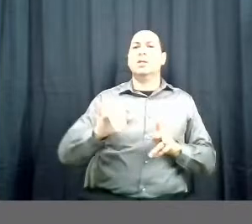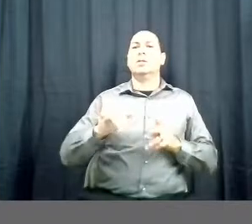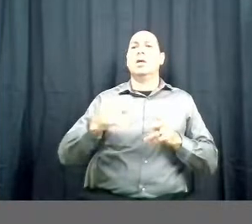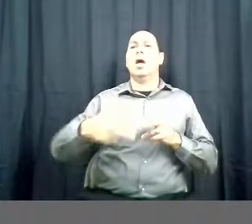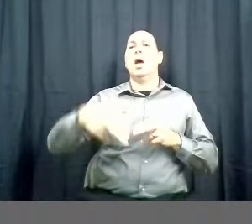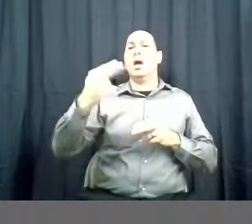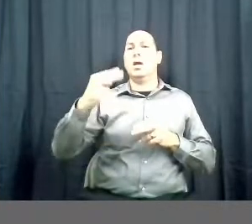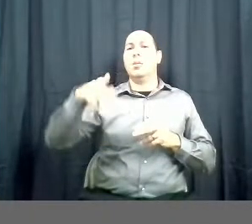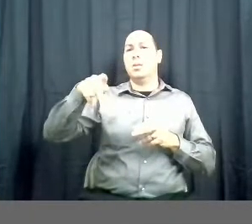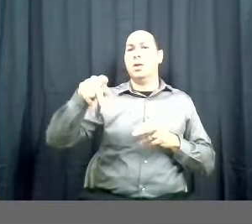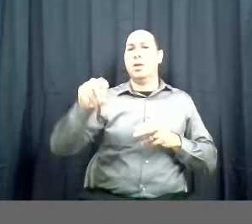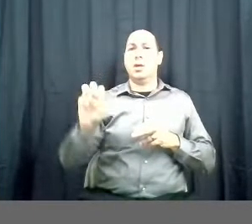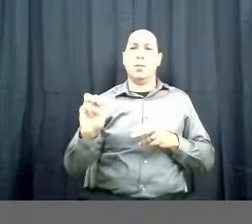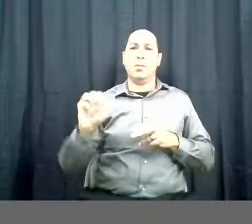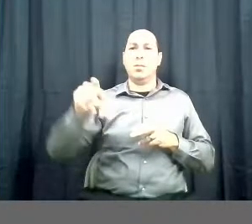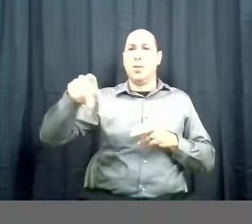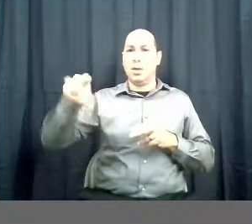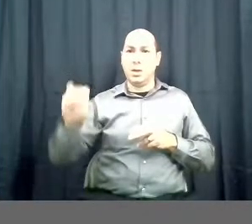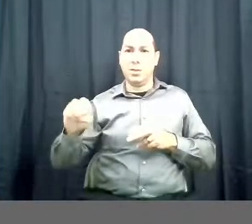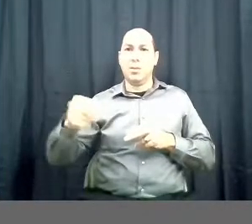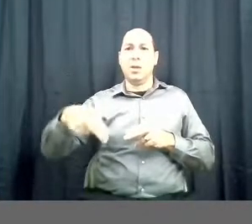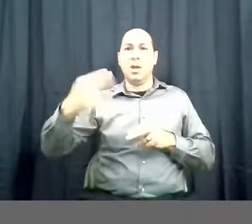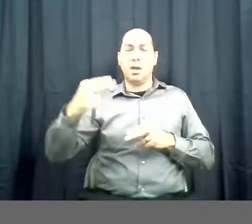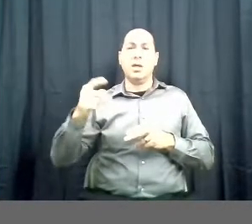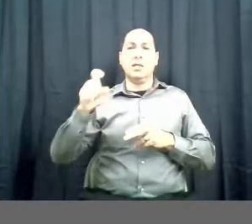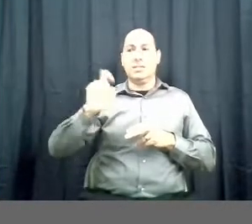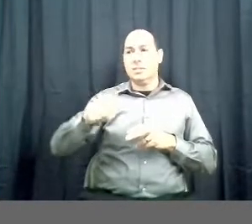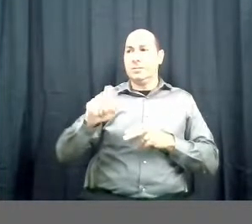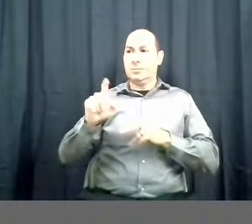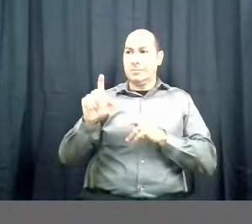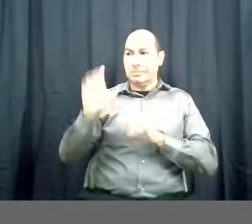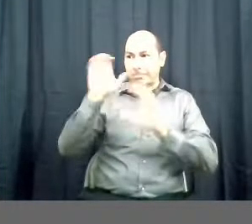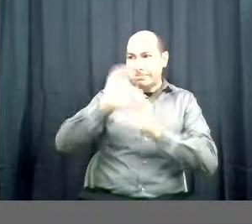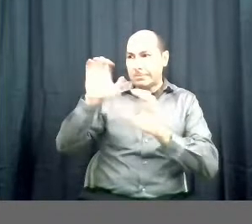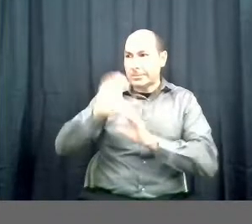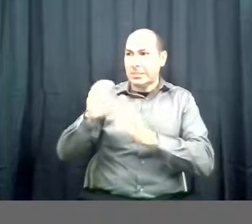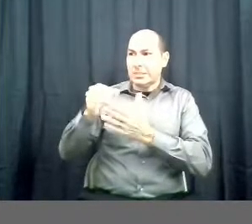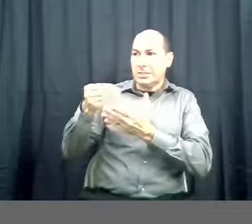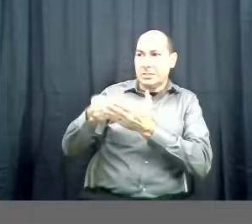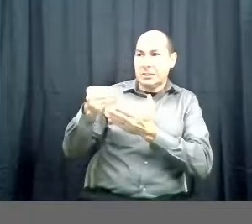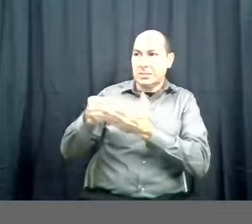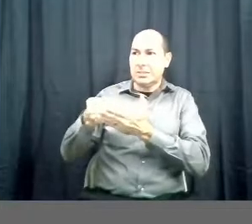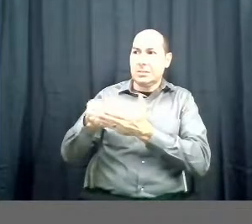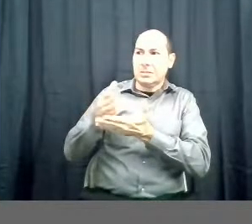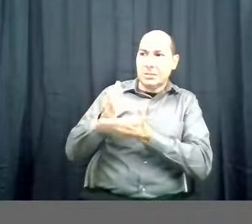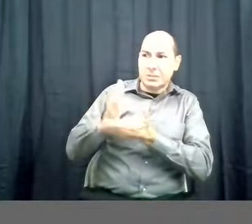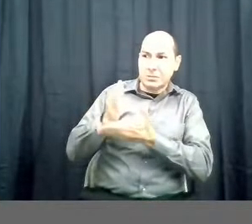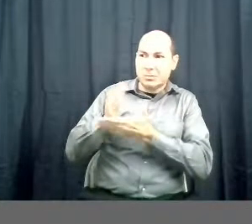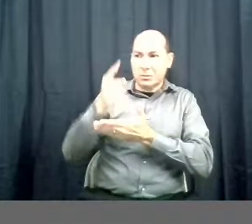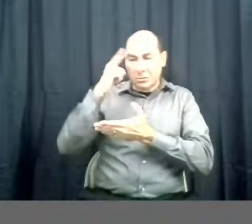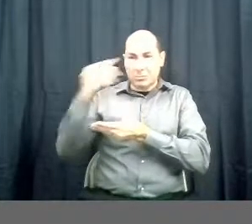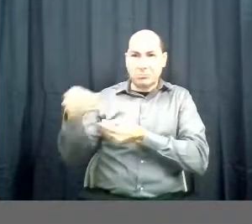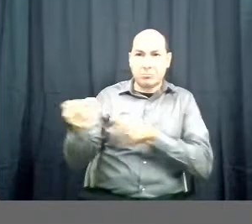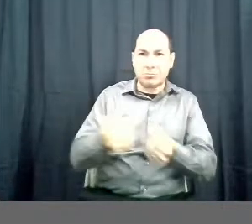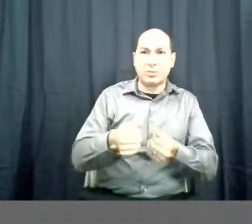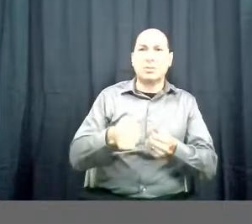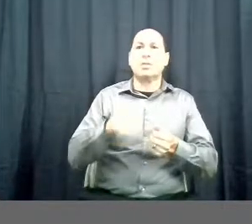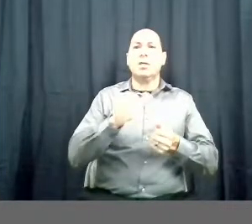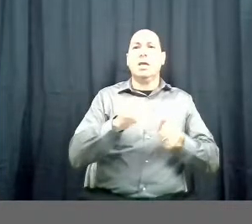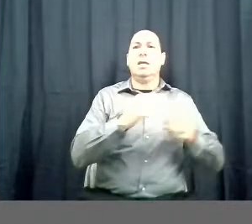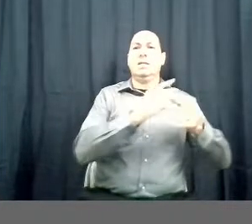$7, subject to the government identifying the funds within its budget and the inclusion of language into the MCO contract that would